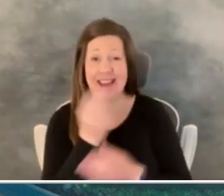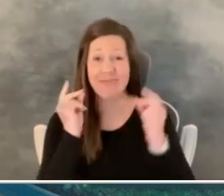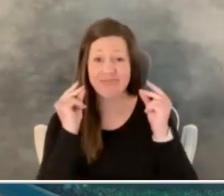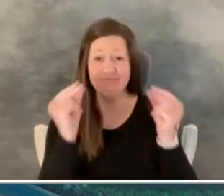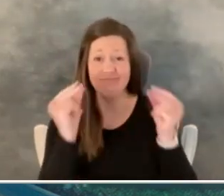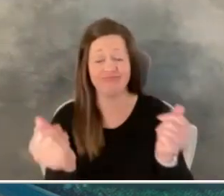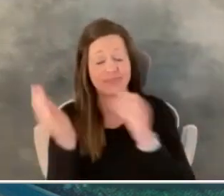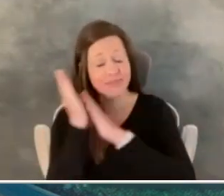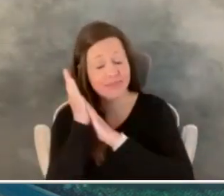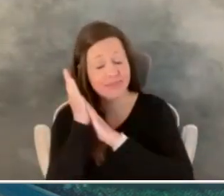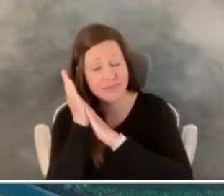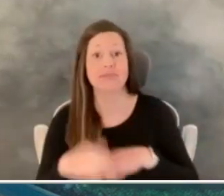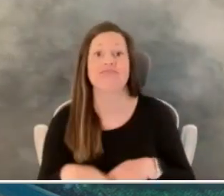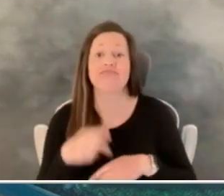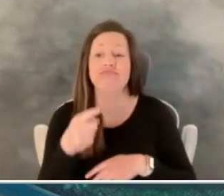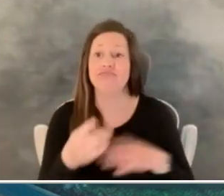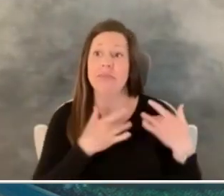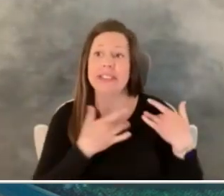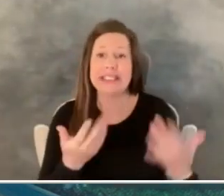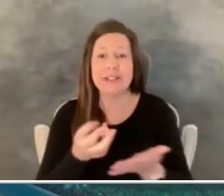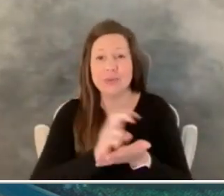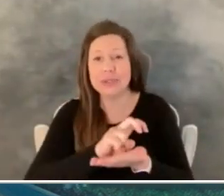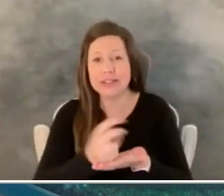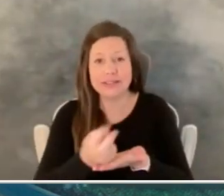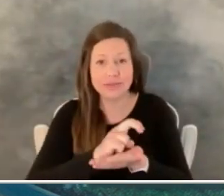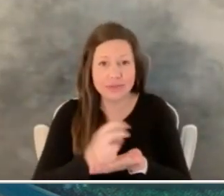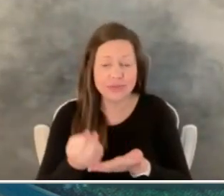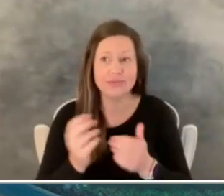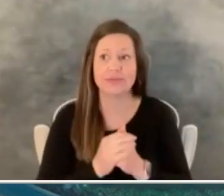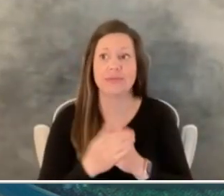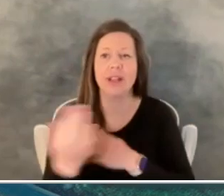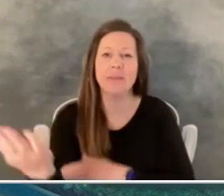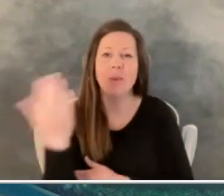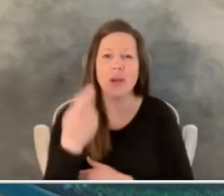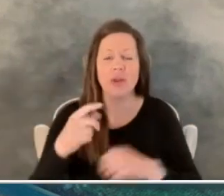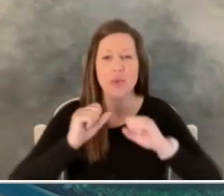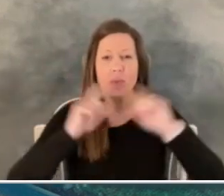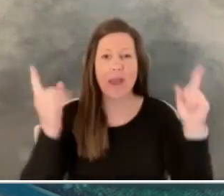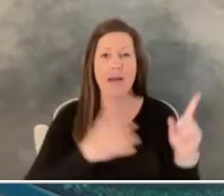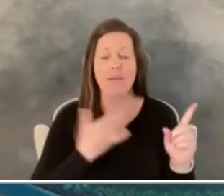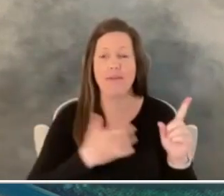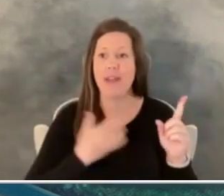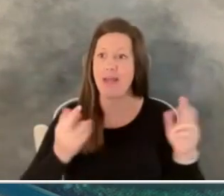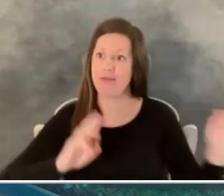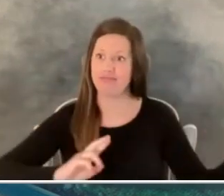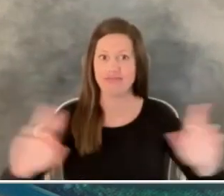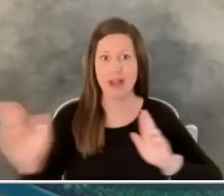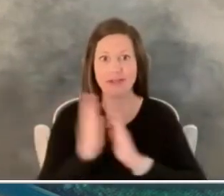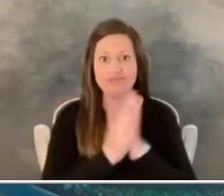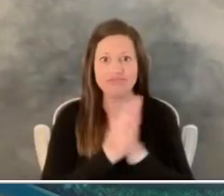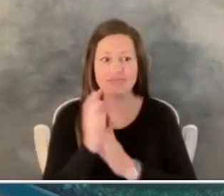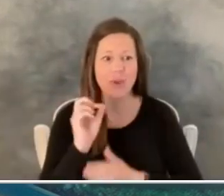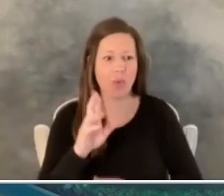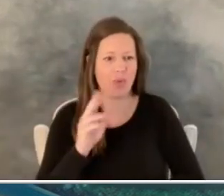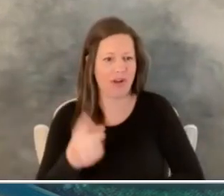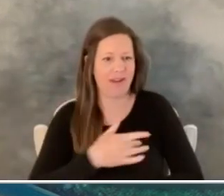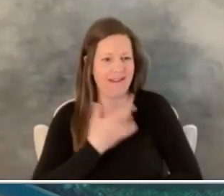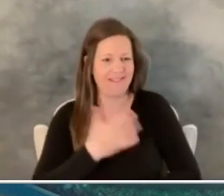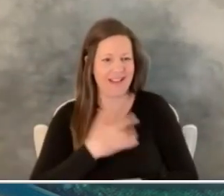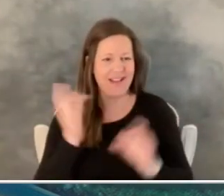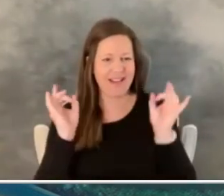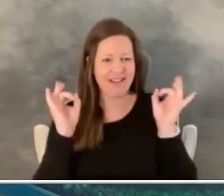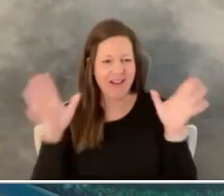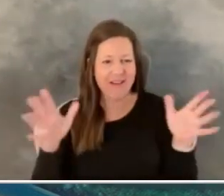pillow? Do you toss and turn? In the morning, do you wake up feeling refreshed and rested, or do you feel like you're walking through quicksand?